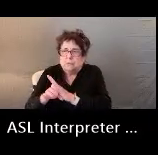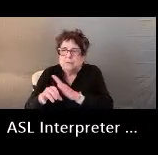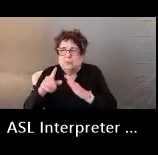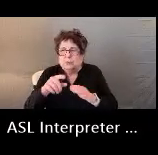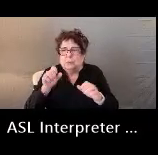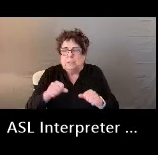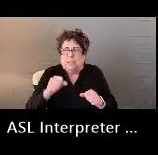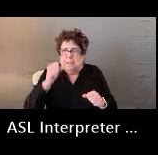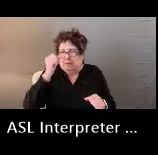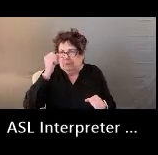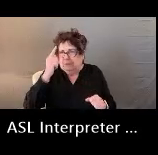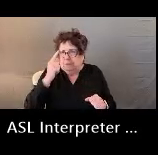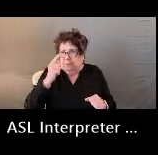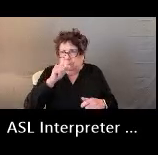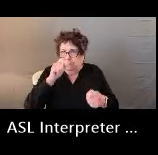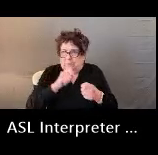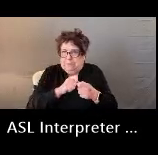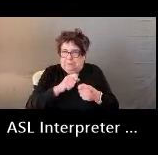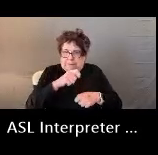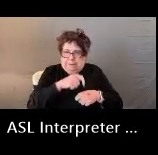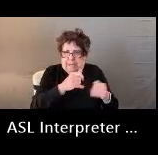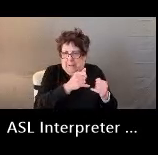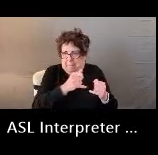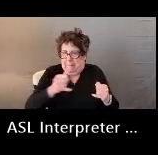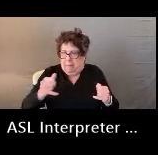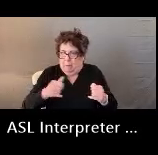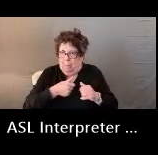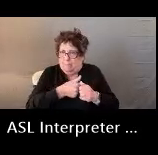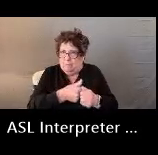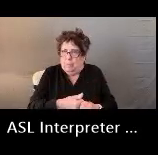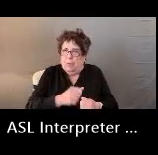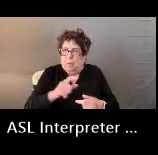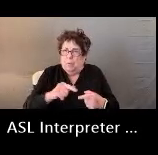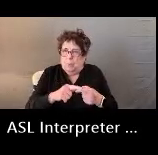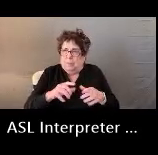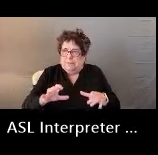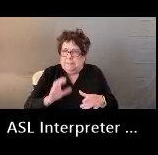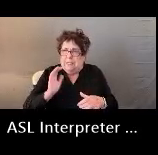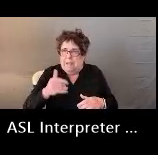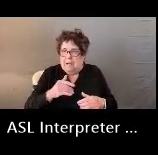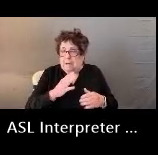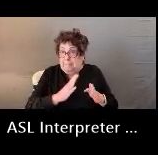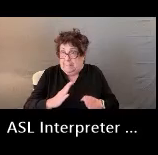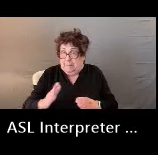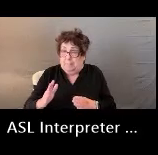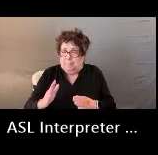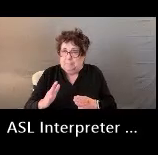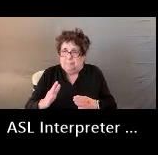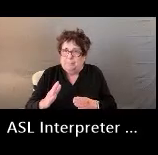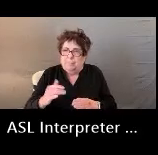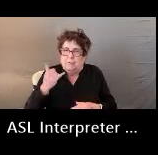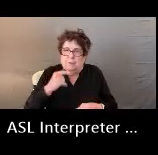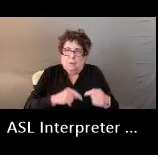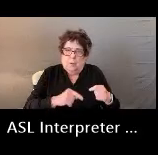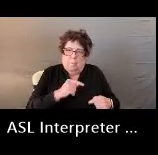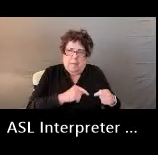particular timeline that we follow when we completed our plan. So if we go back to